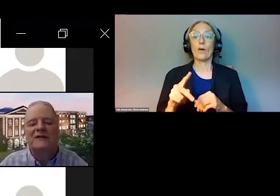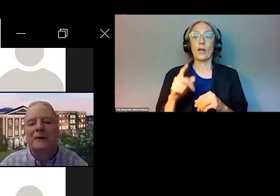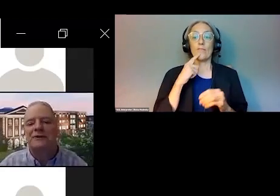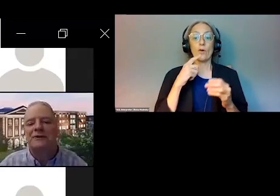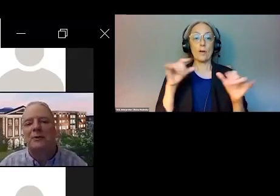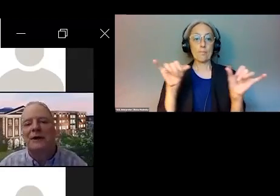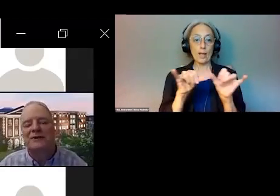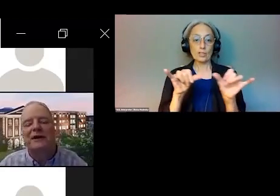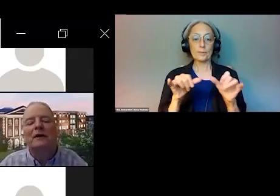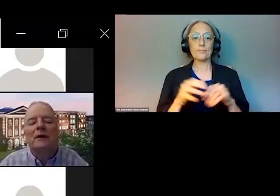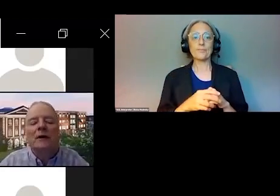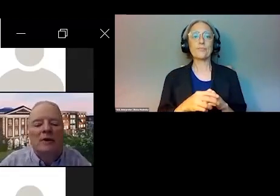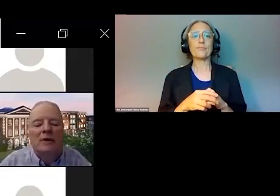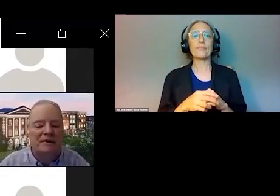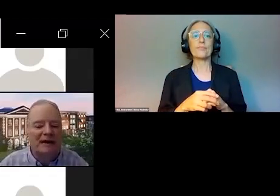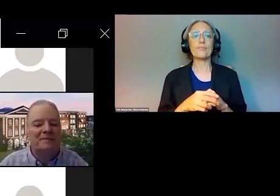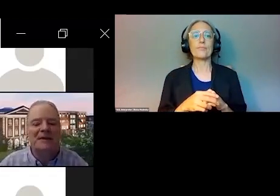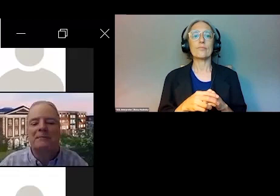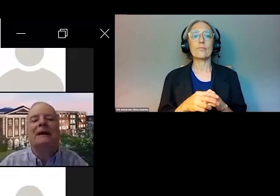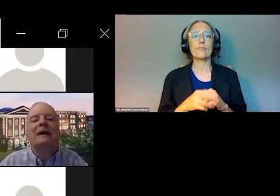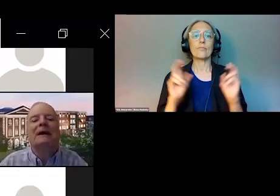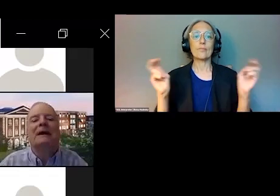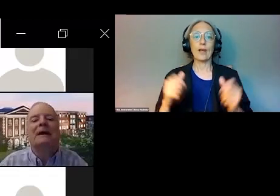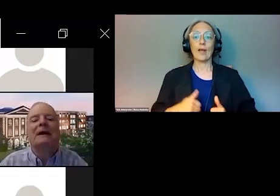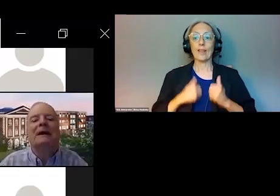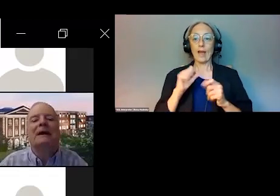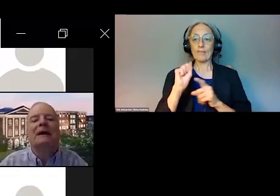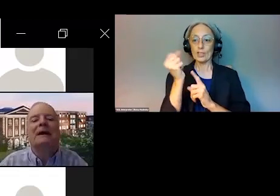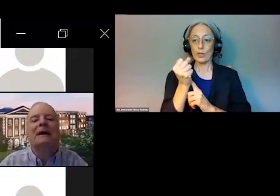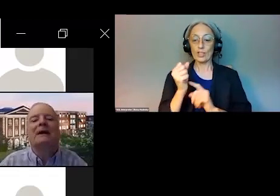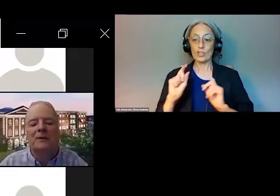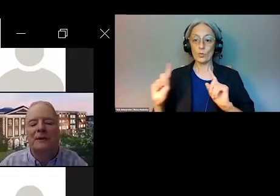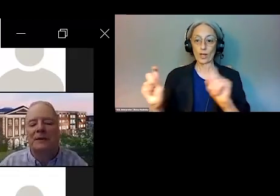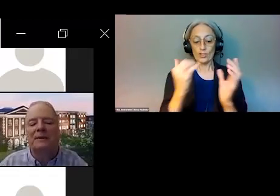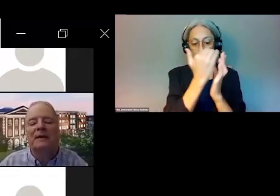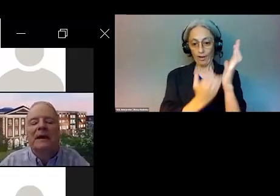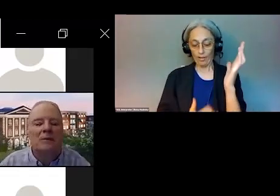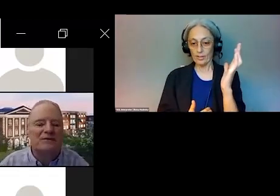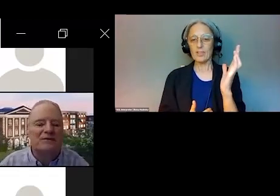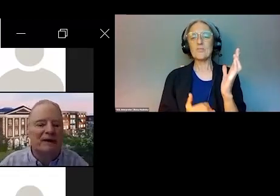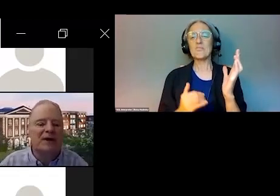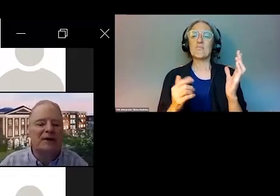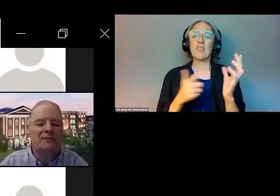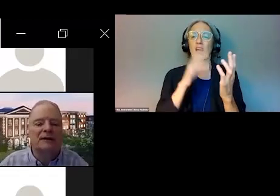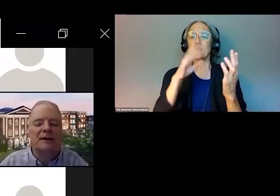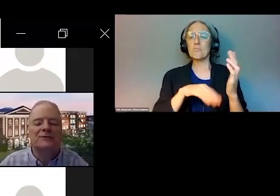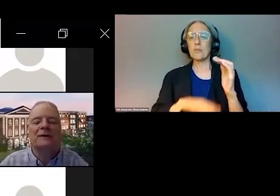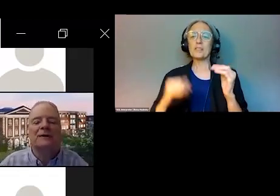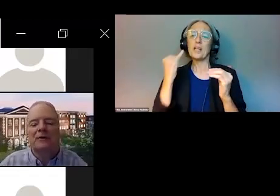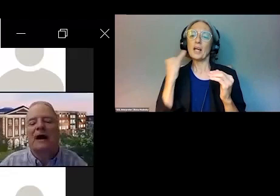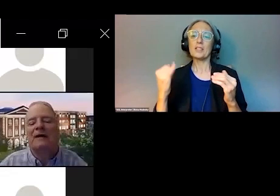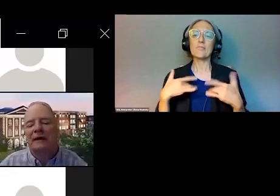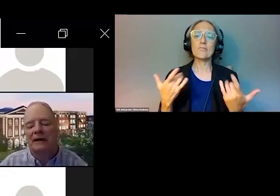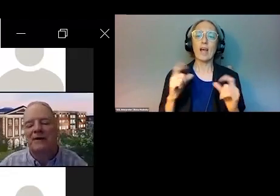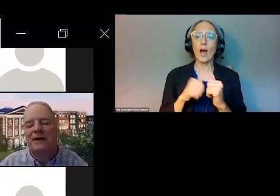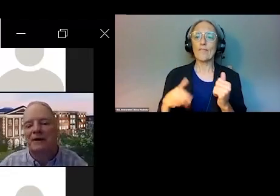the original life situation questionnaire was developed simply to get an overview of what was going on with people. And it was very